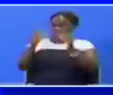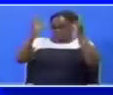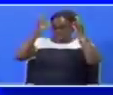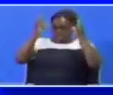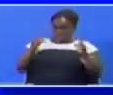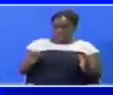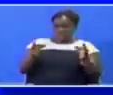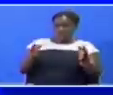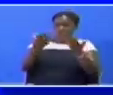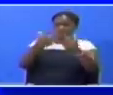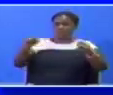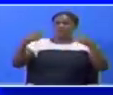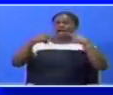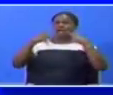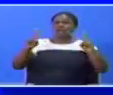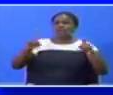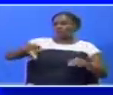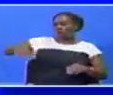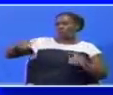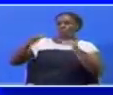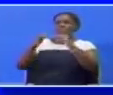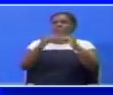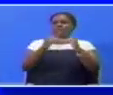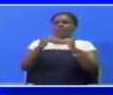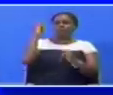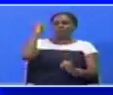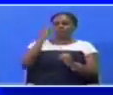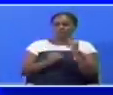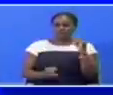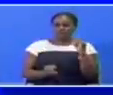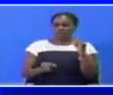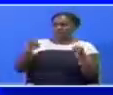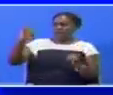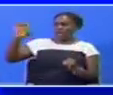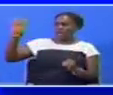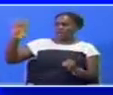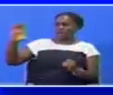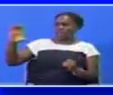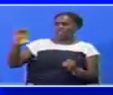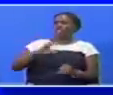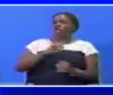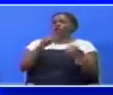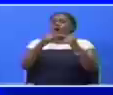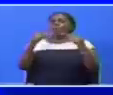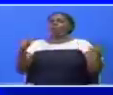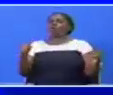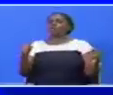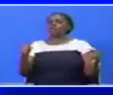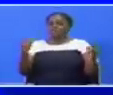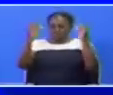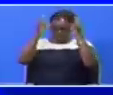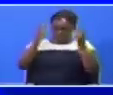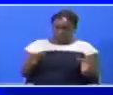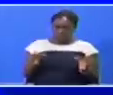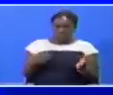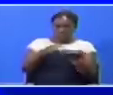that presidential results announced at the constituency are final. The electoral body IEBC appealed the ruling, insisting it has the powers to